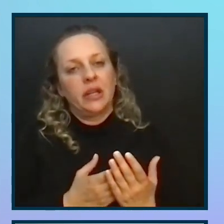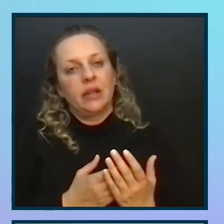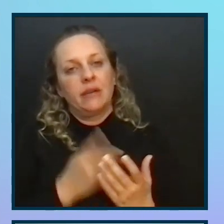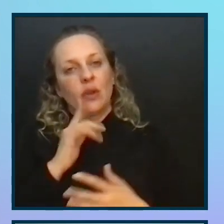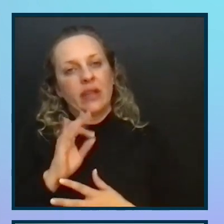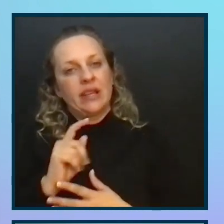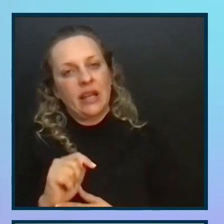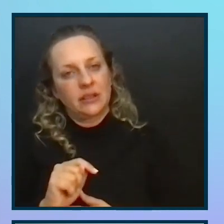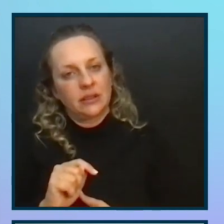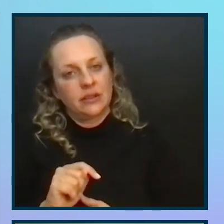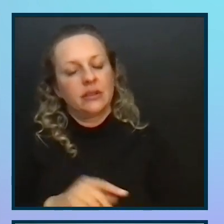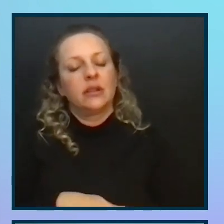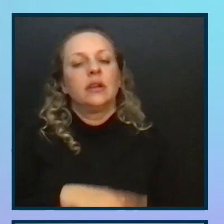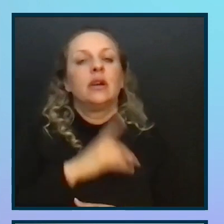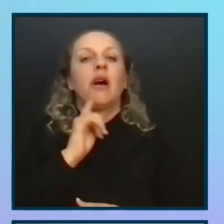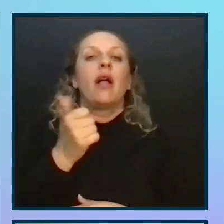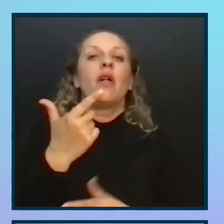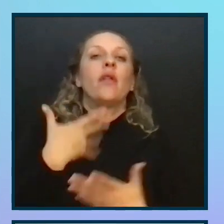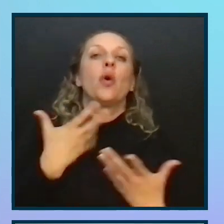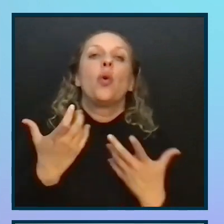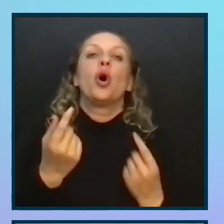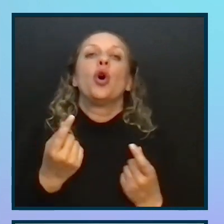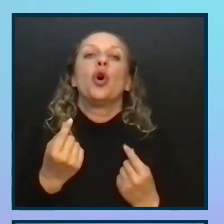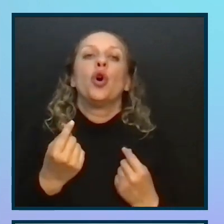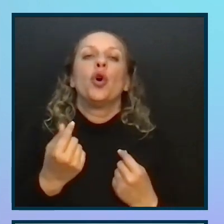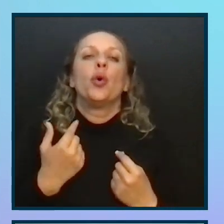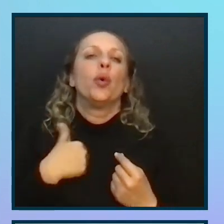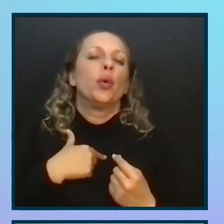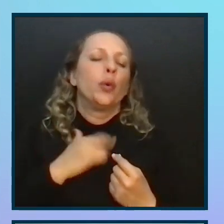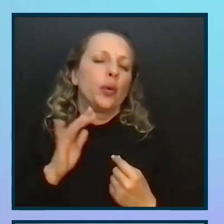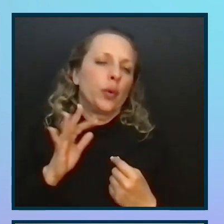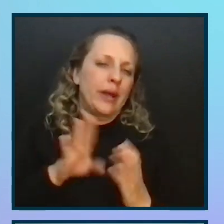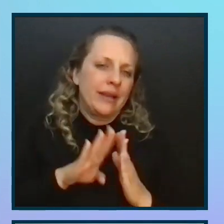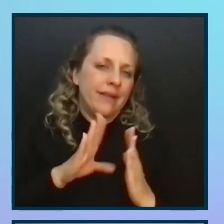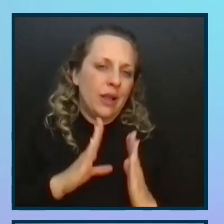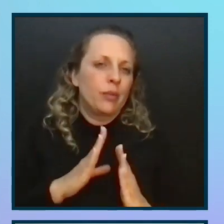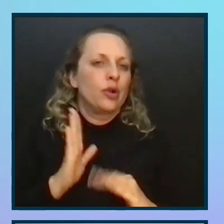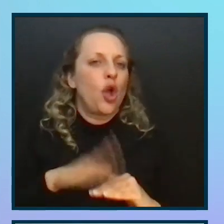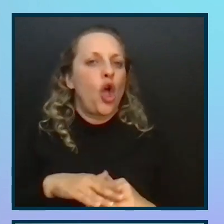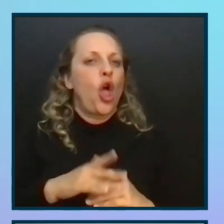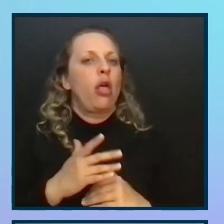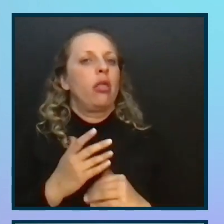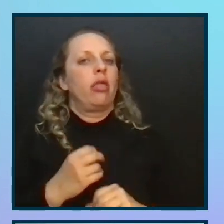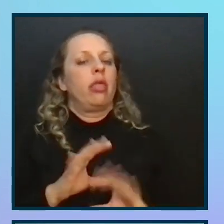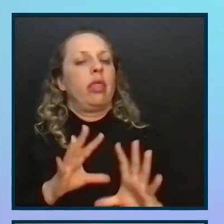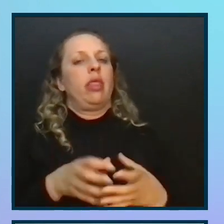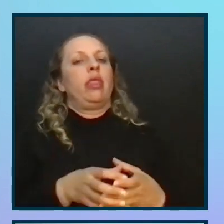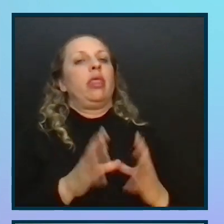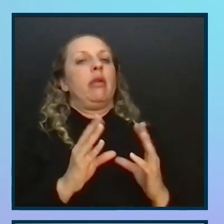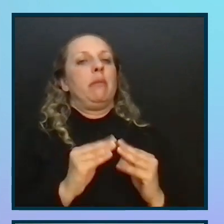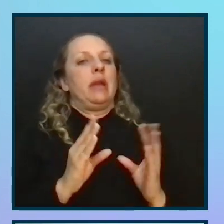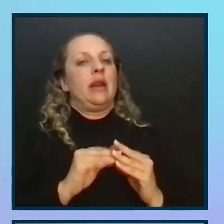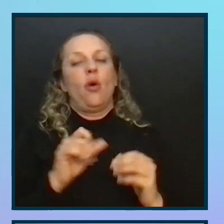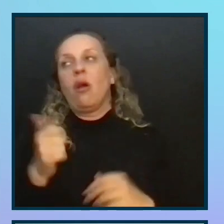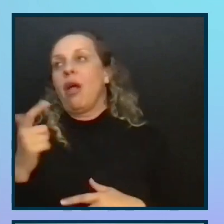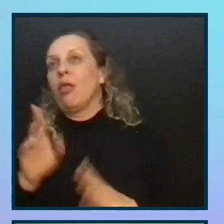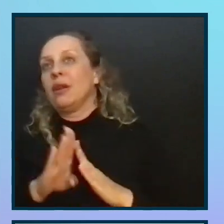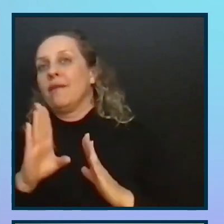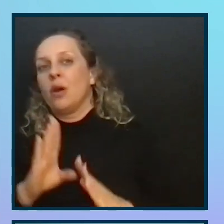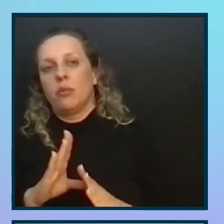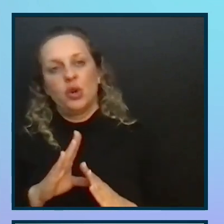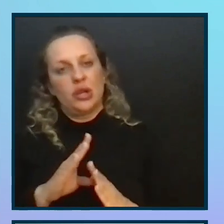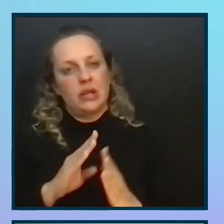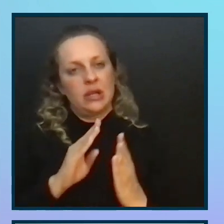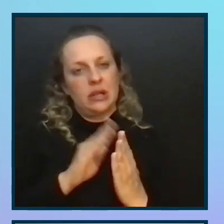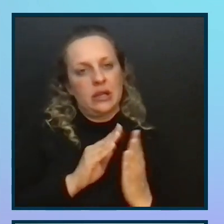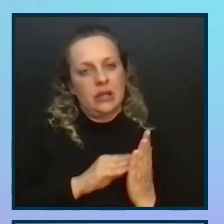thing we like to do, like I said, the lead developers on the call, maybe even another developer. So it's good to take some